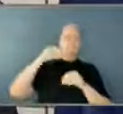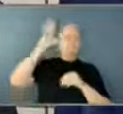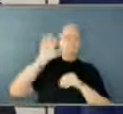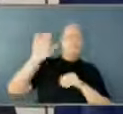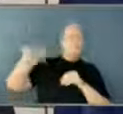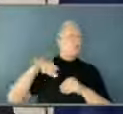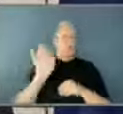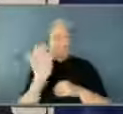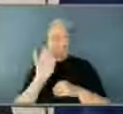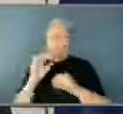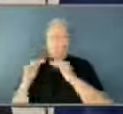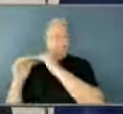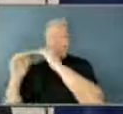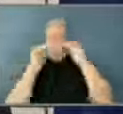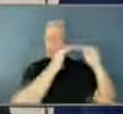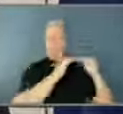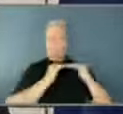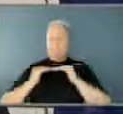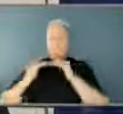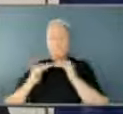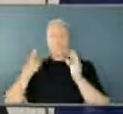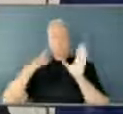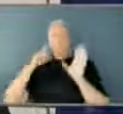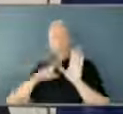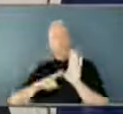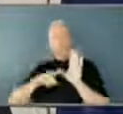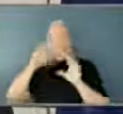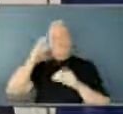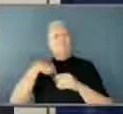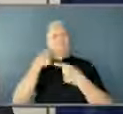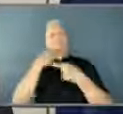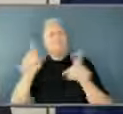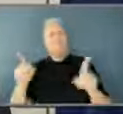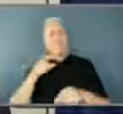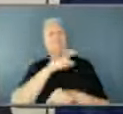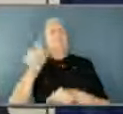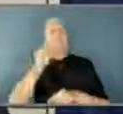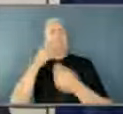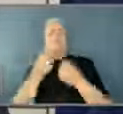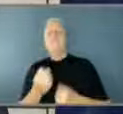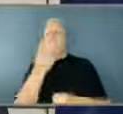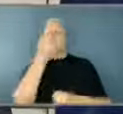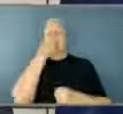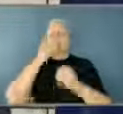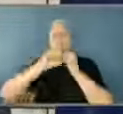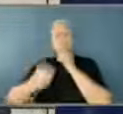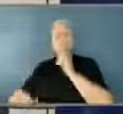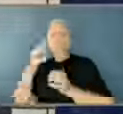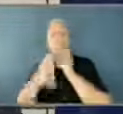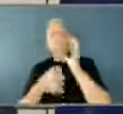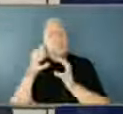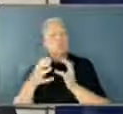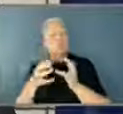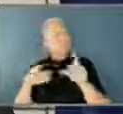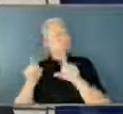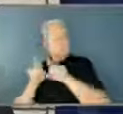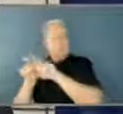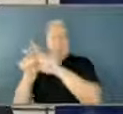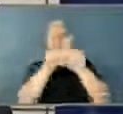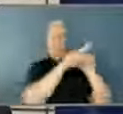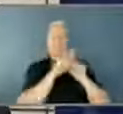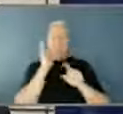him in February of last year, he said no Australian will go without a ventilator. This in this phase of the fight